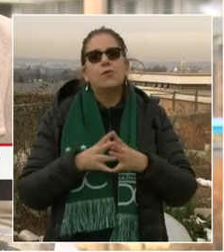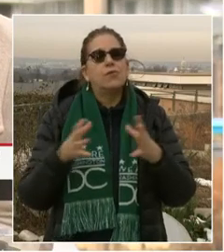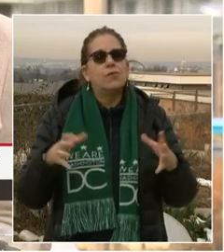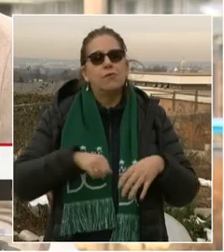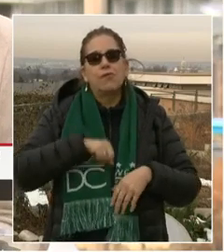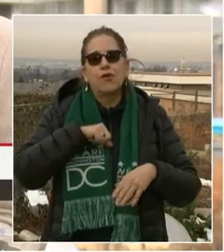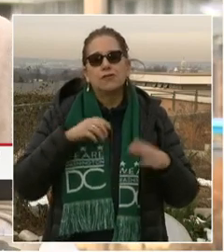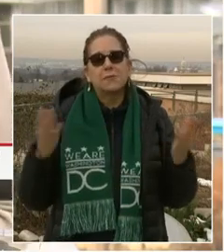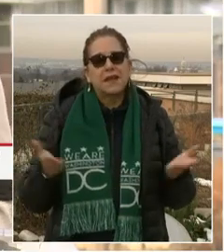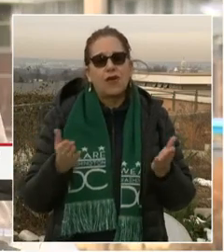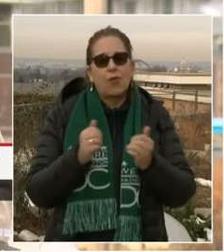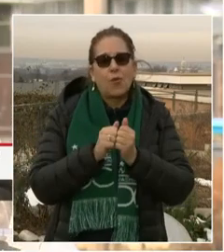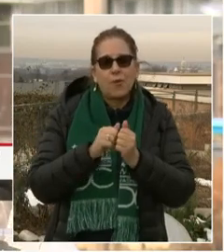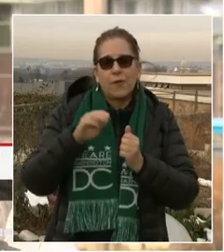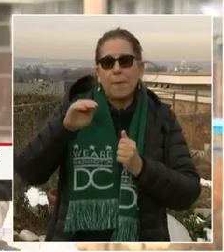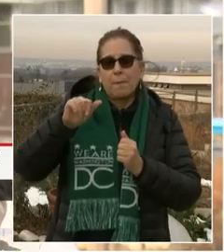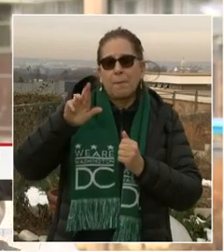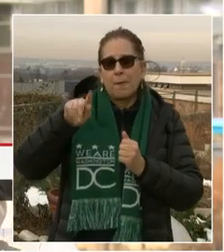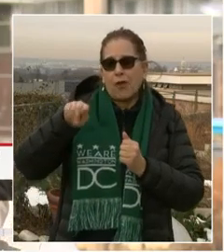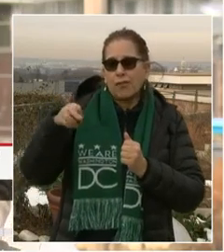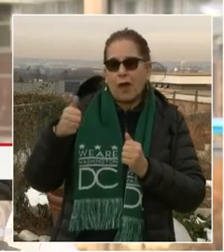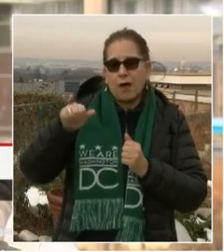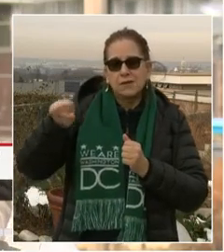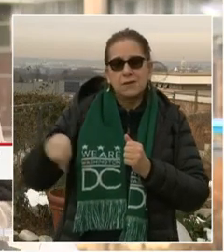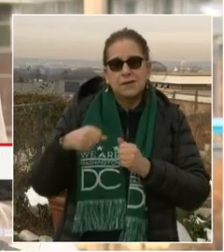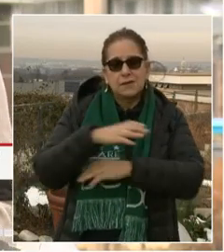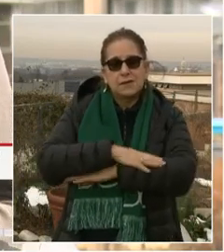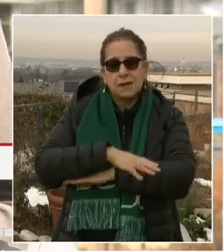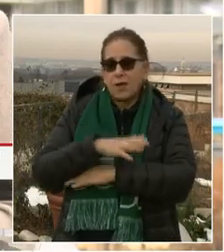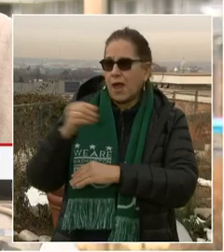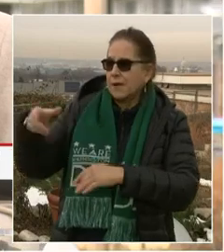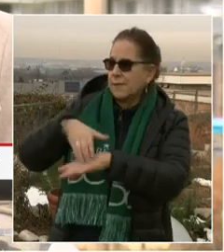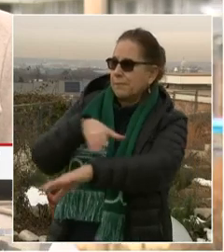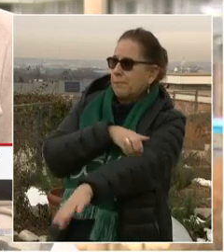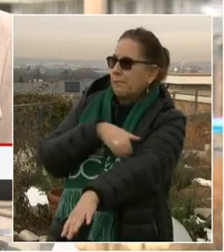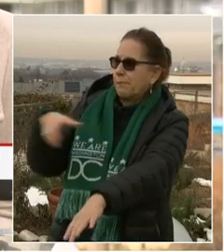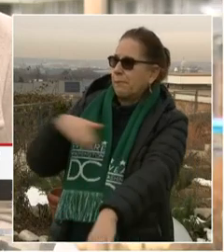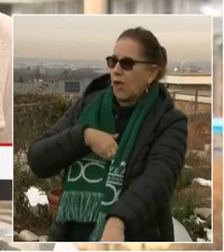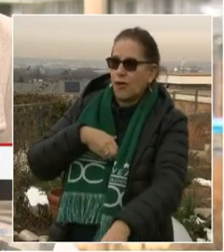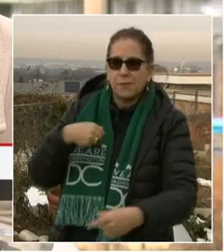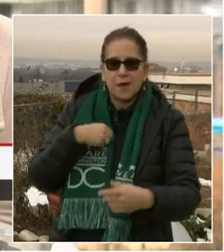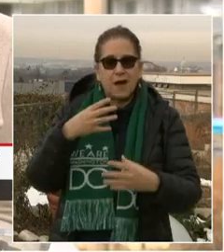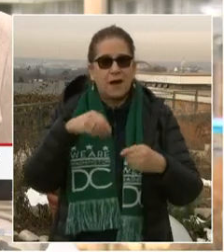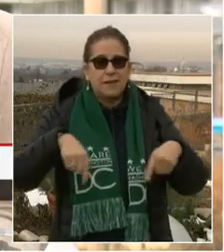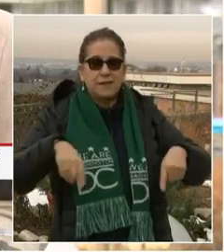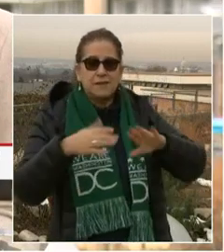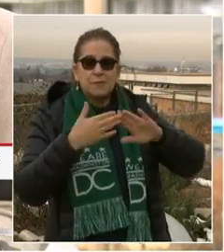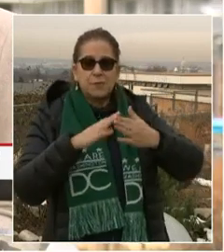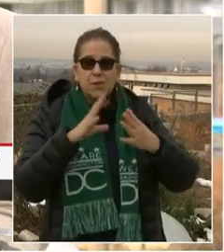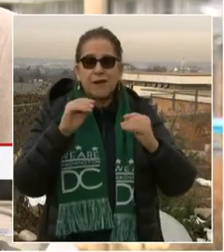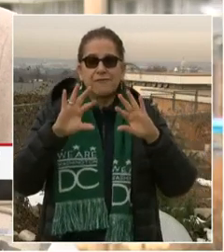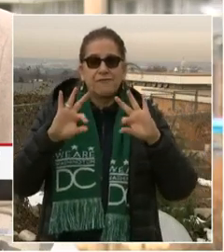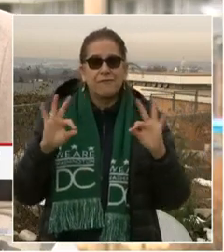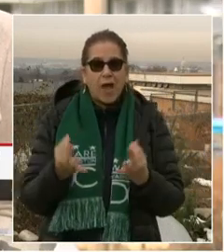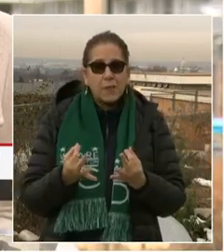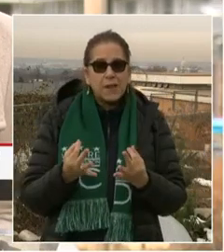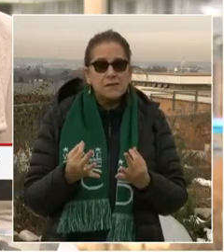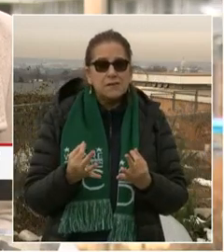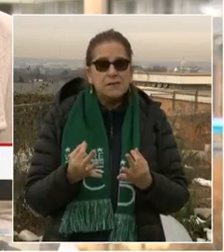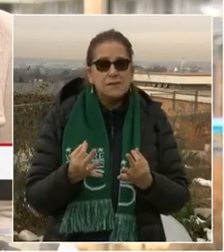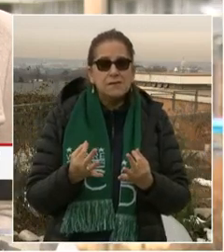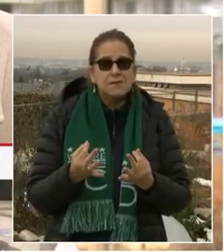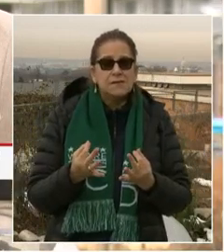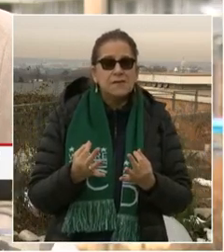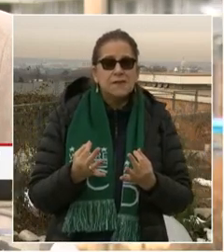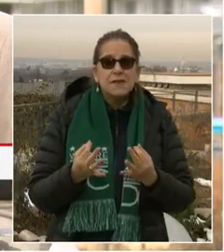community. Strong families means strong futures, and that strong start is enabled